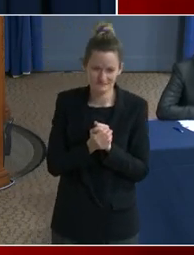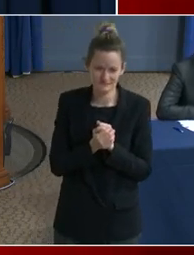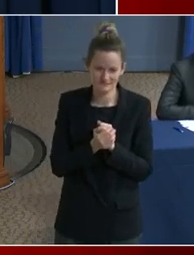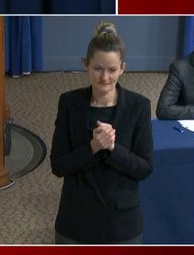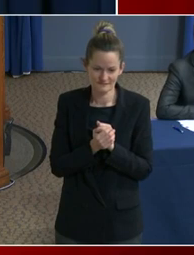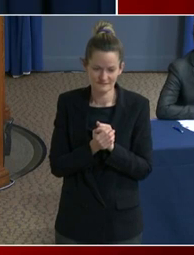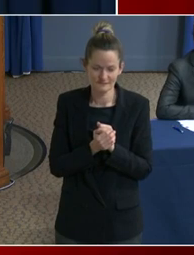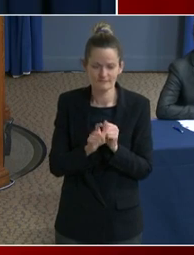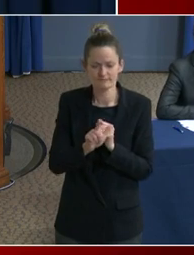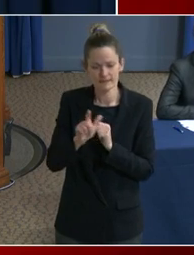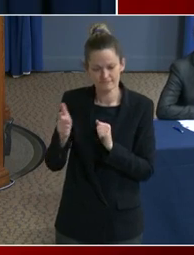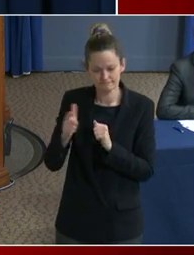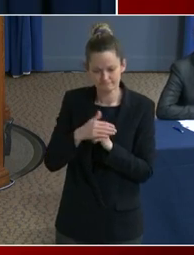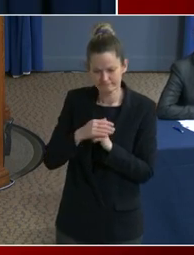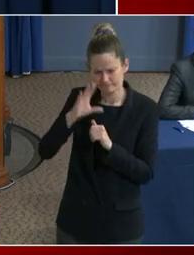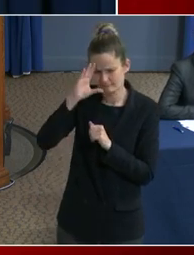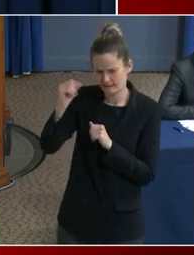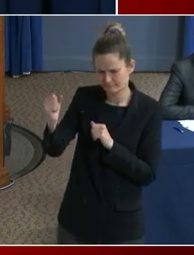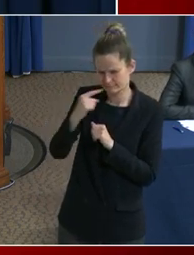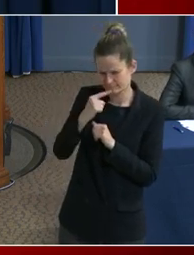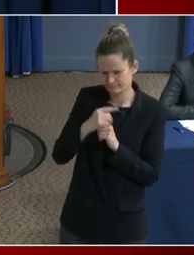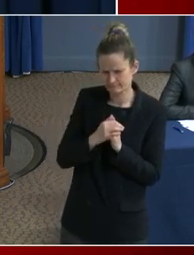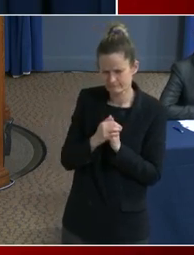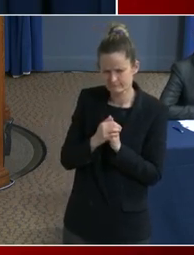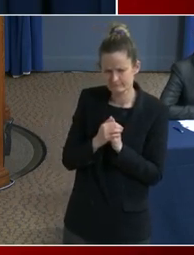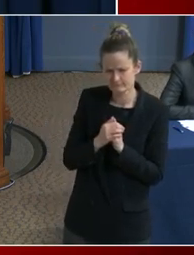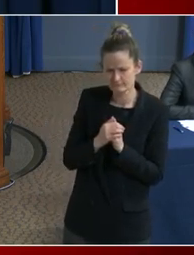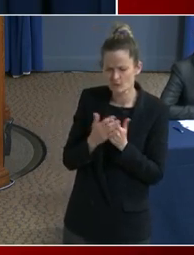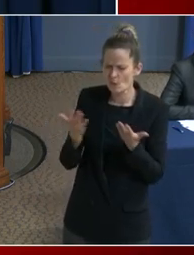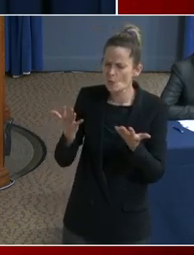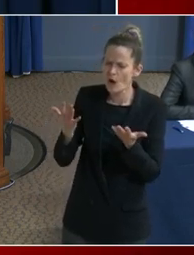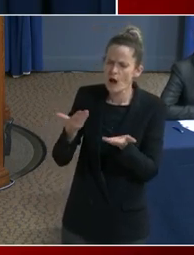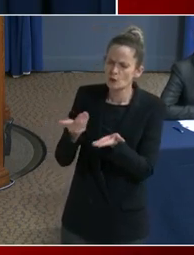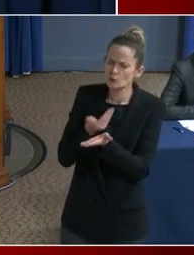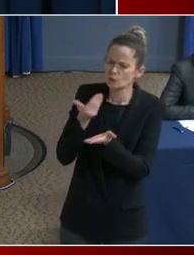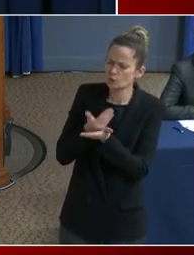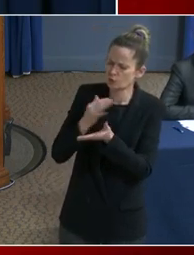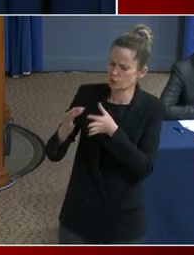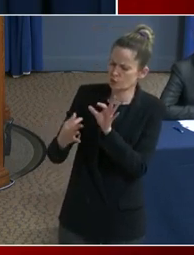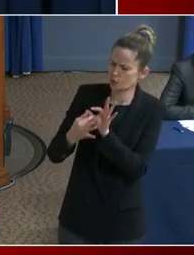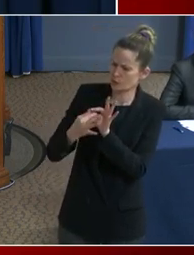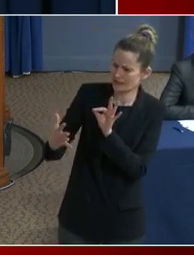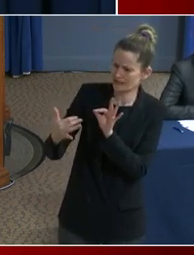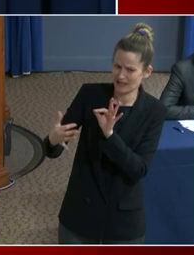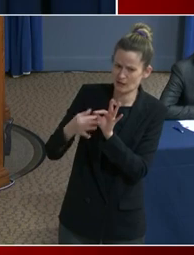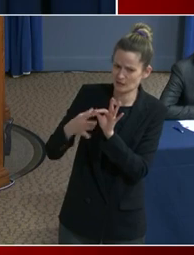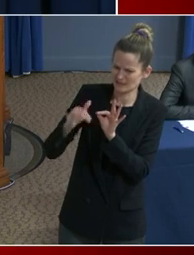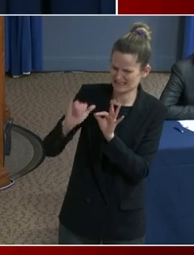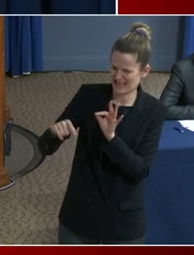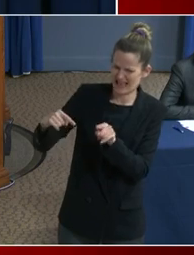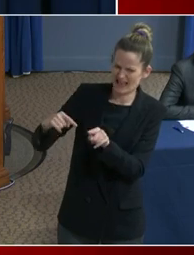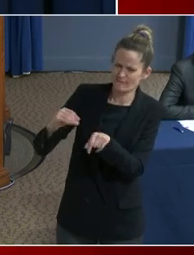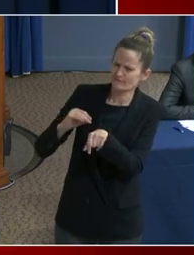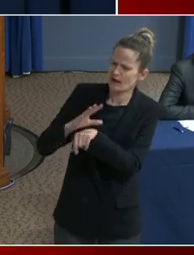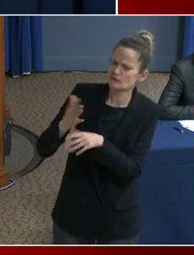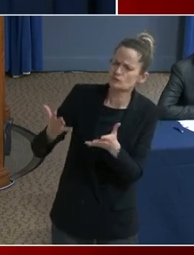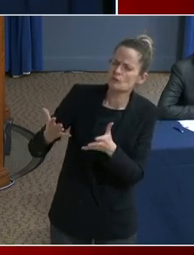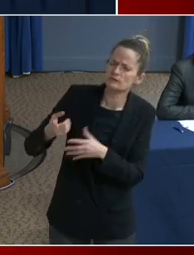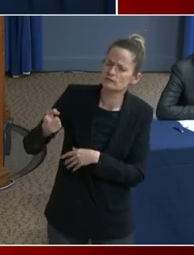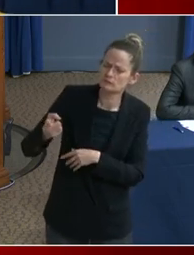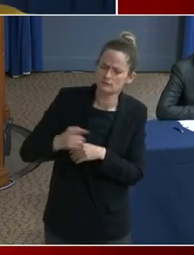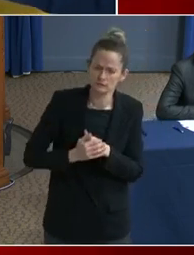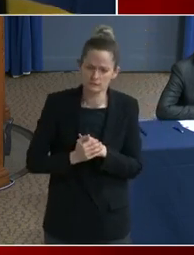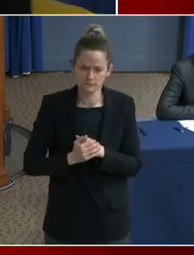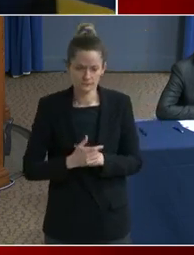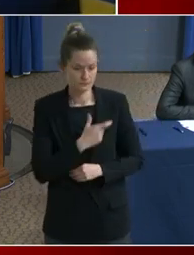new, I mean, you're releasing a new advisory, right? I mean, that's new. That's not the same as what was from. It is new. It is new